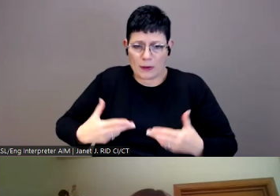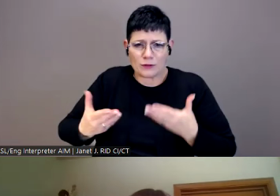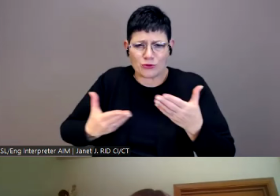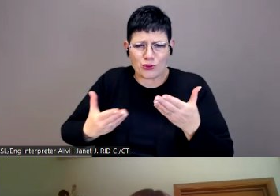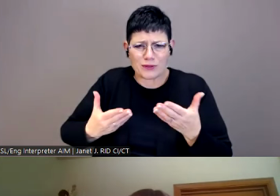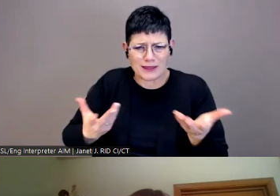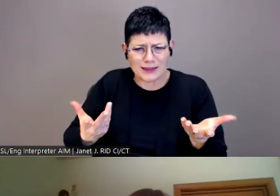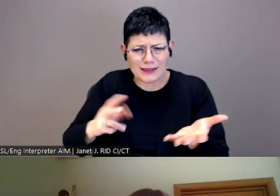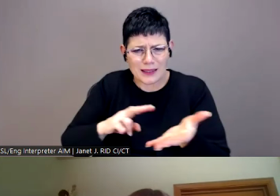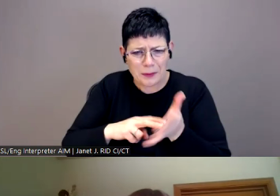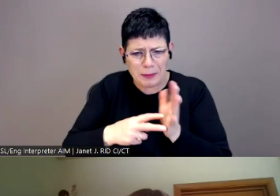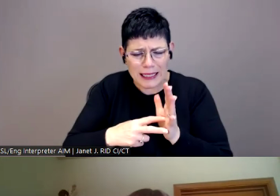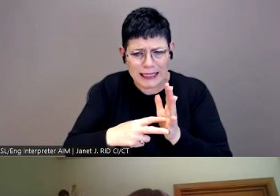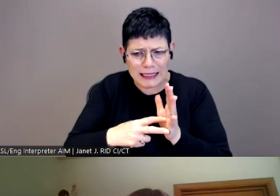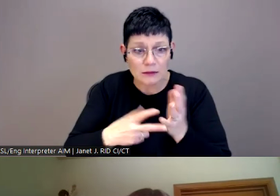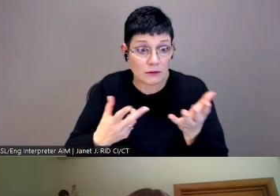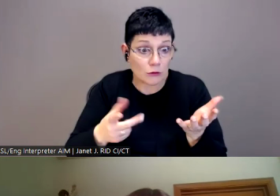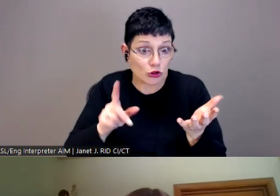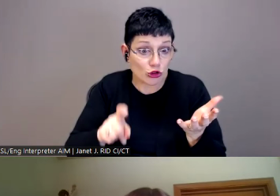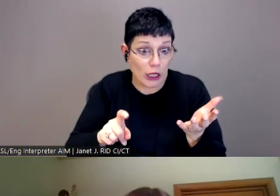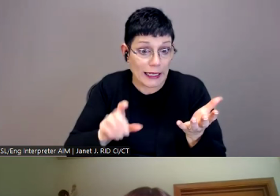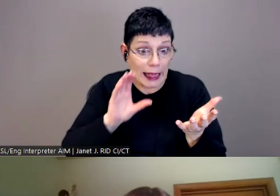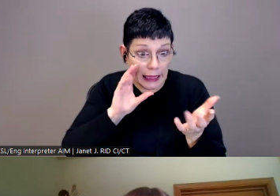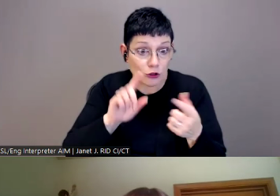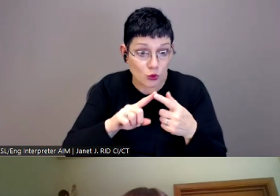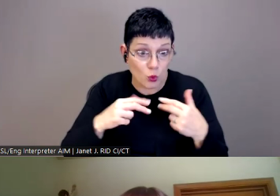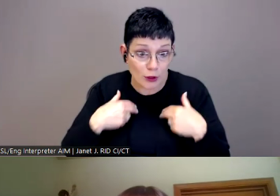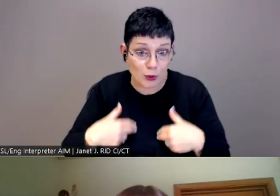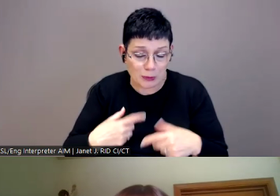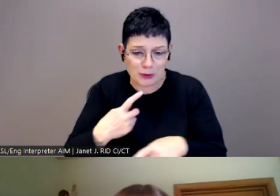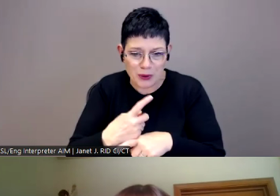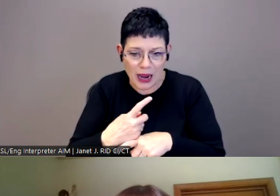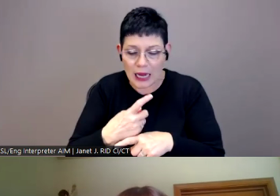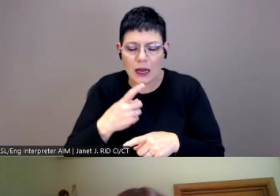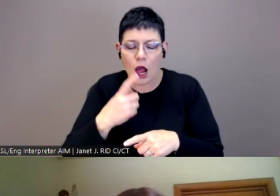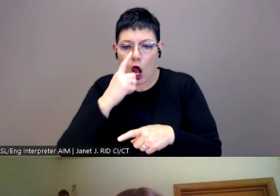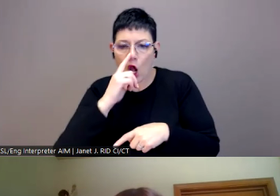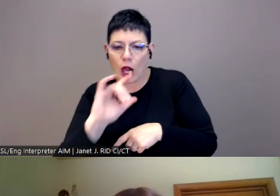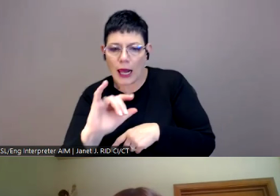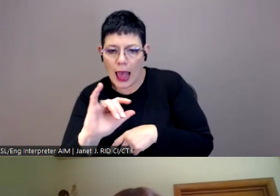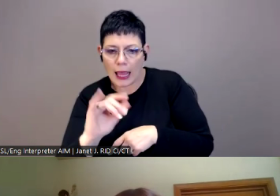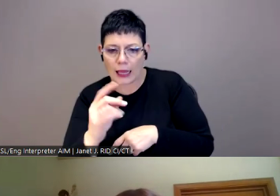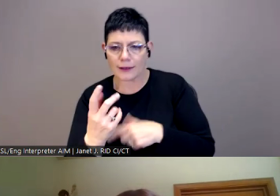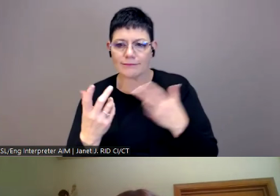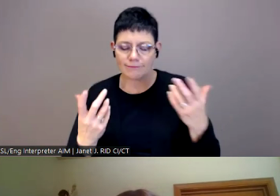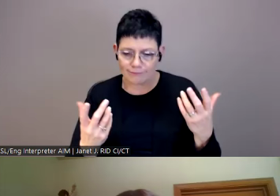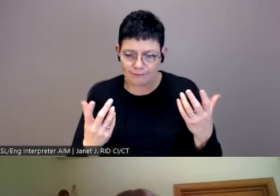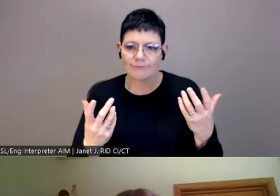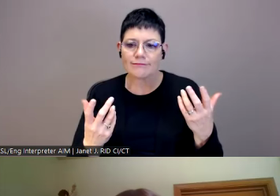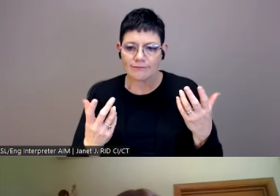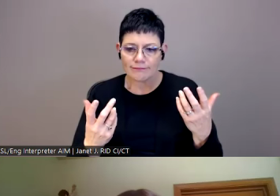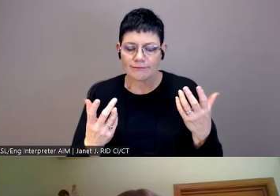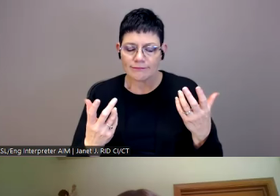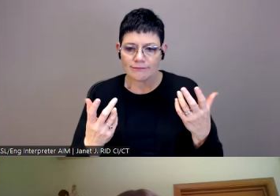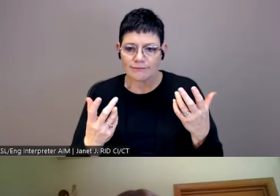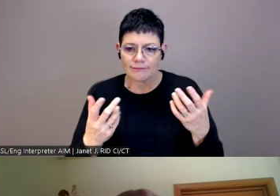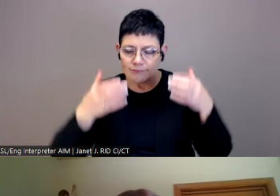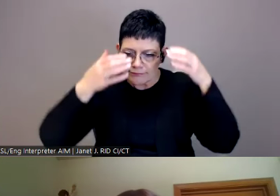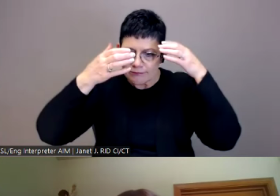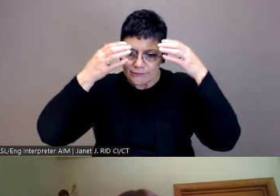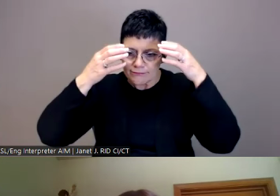like self-evident that you should service the human. And what does that mean? That means you have to think about the distinction